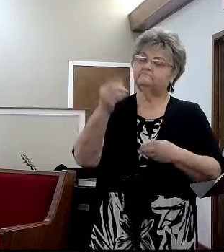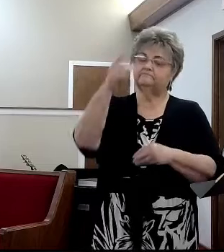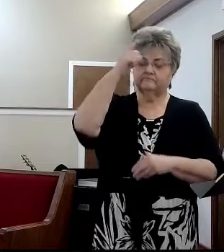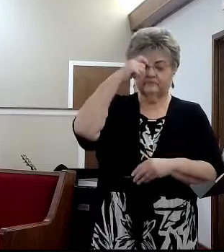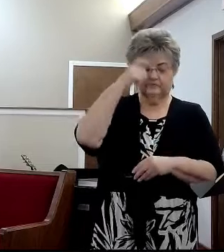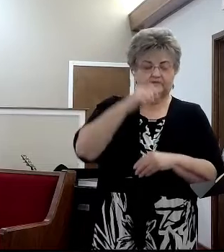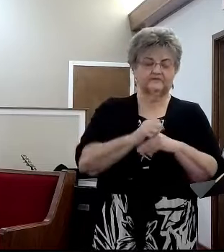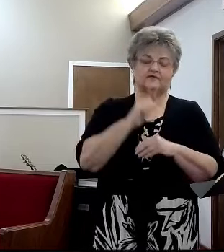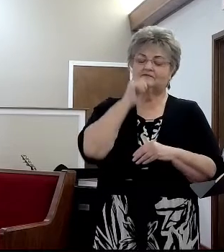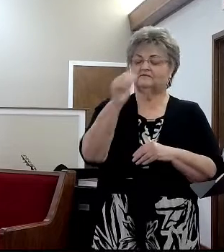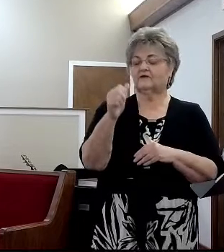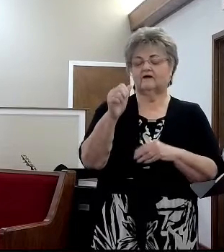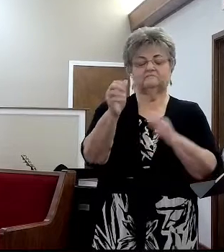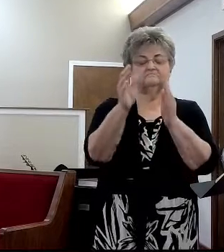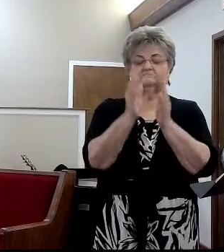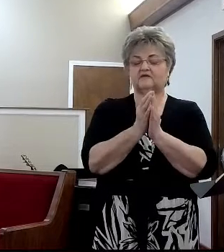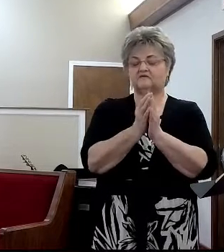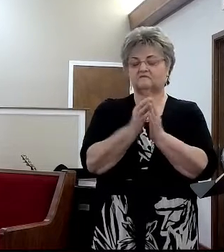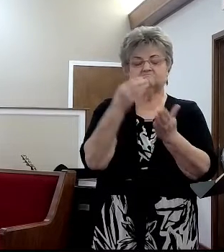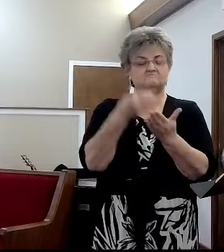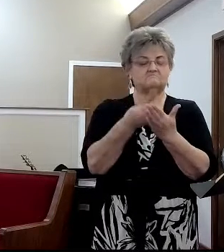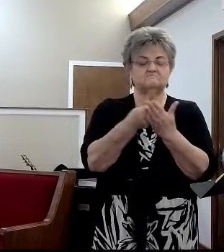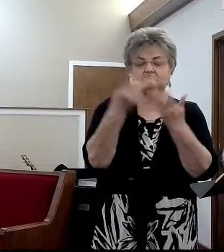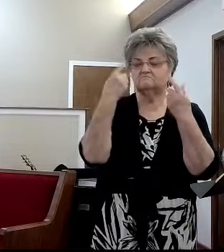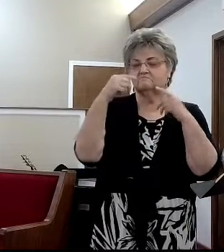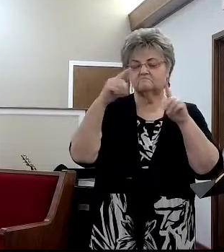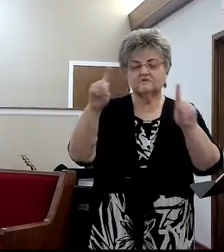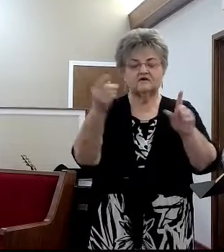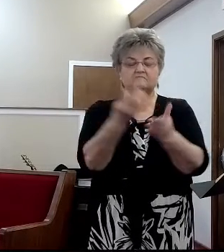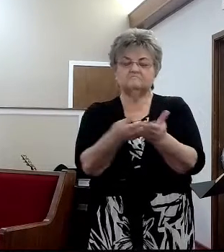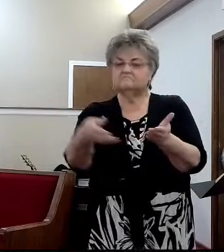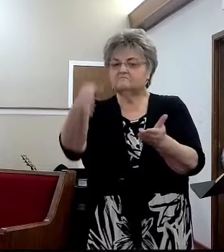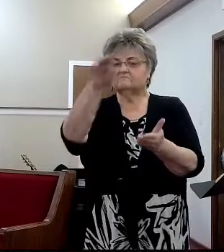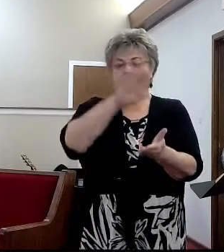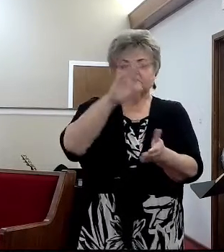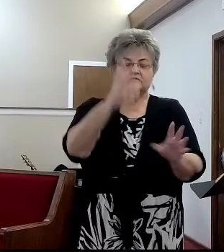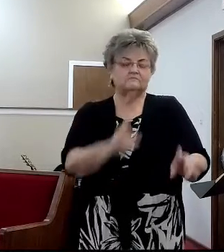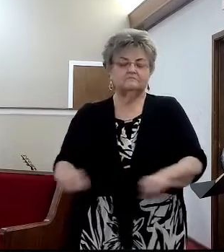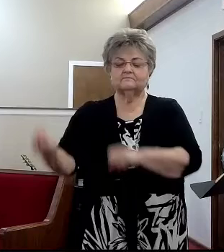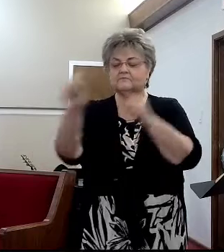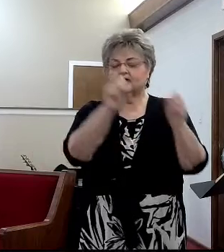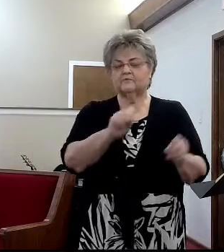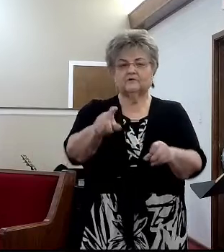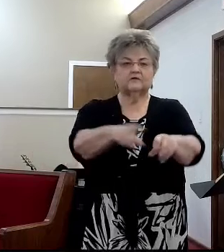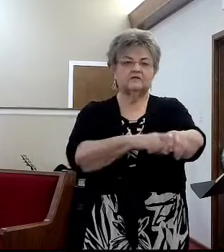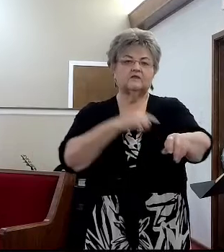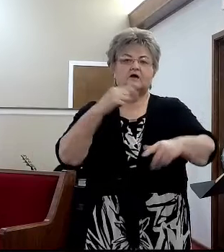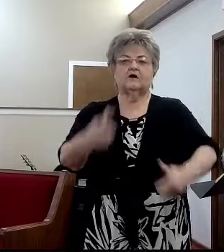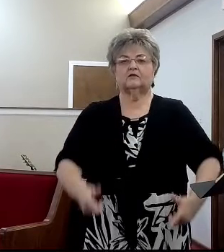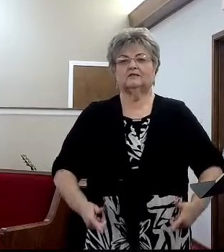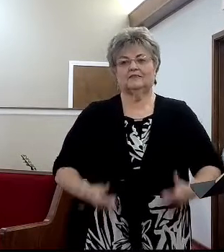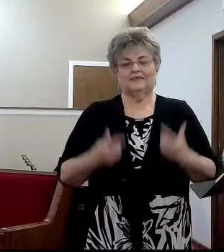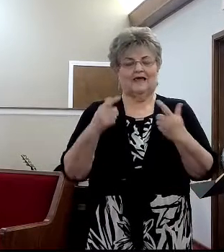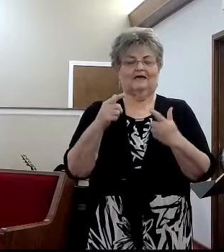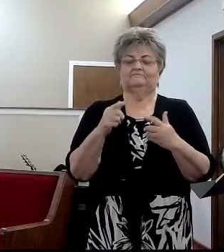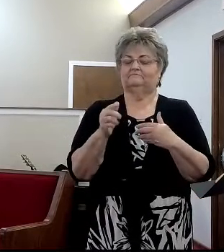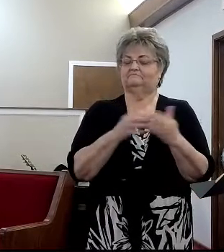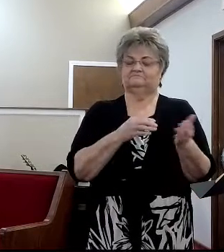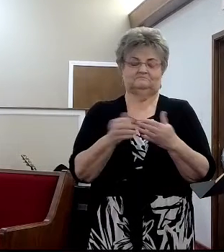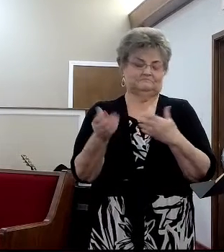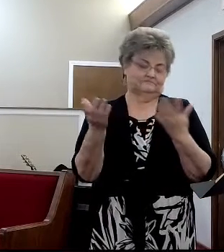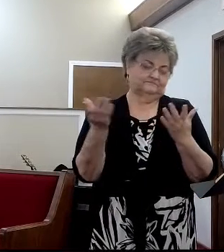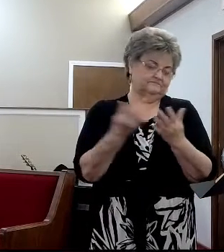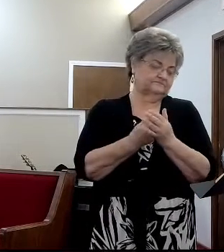for money, fame, fortune, power, long life, any of those things. So let's continue to read now. We'll read